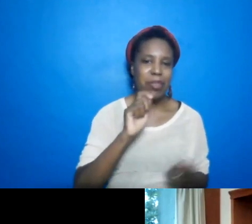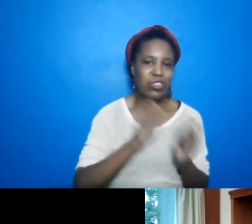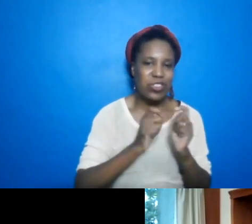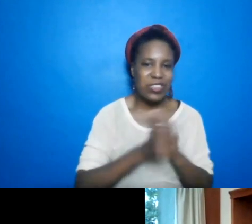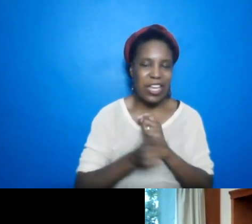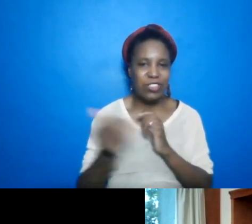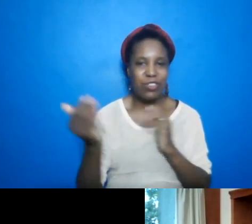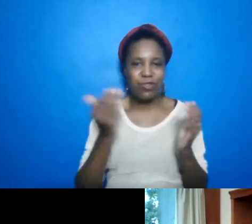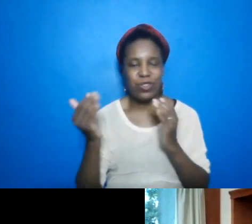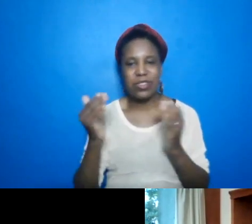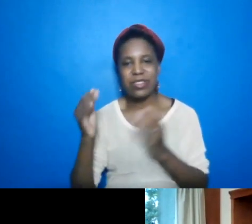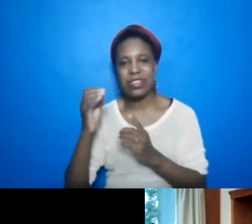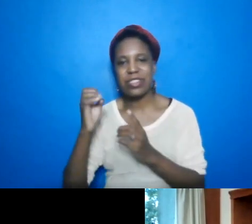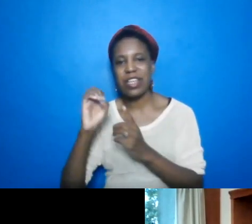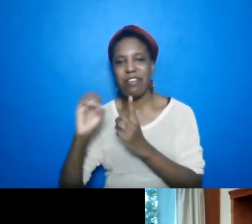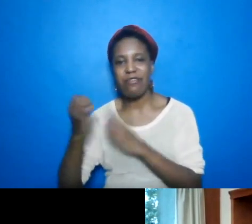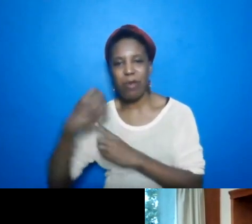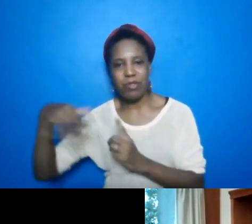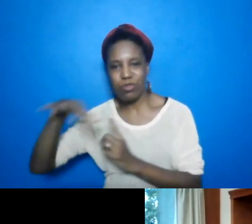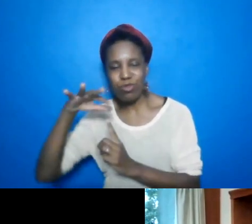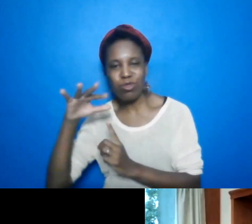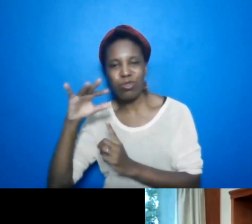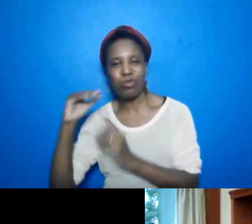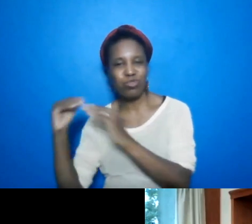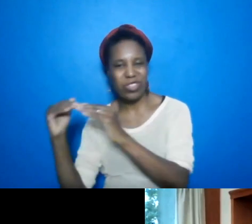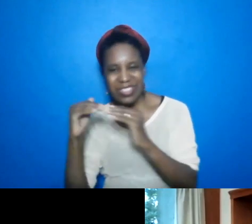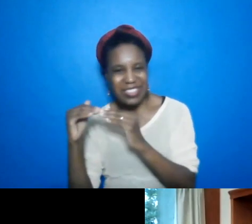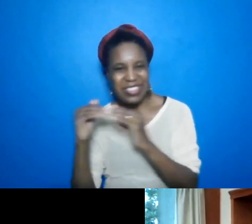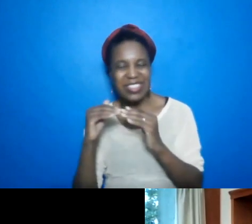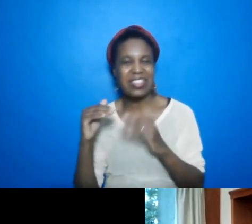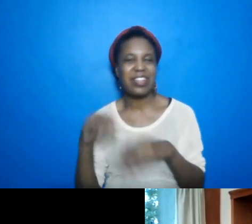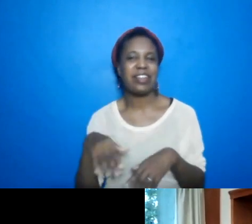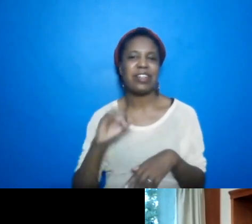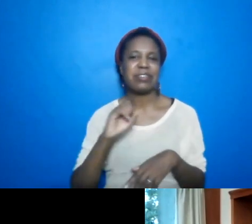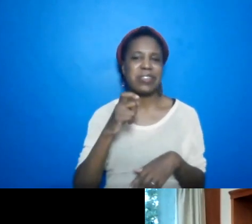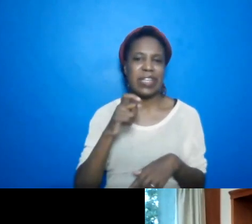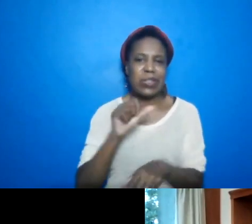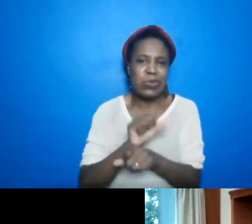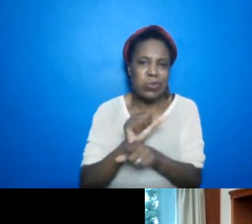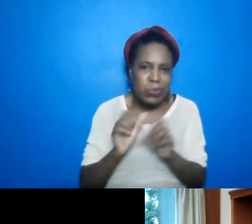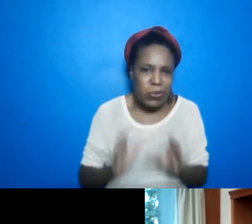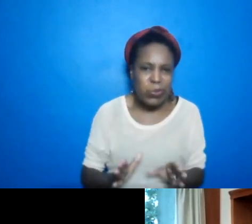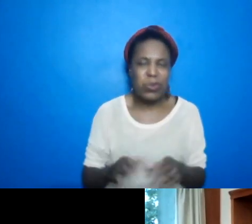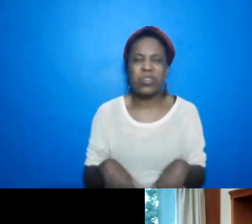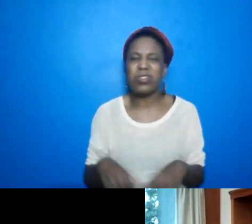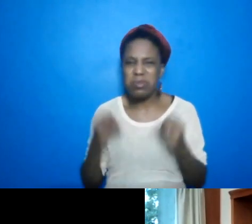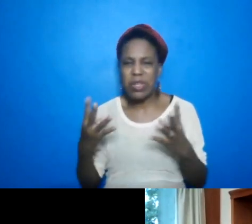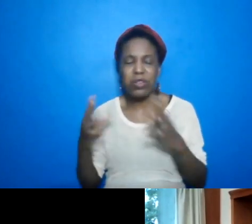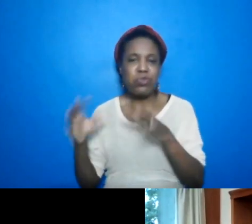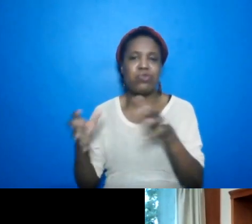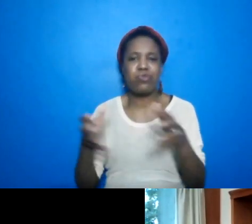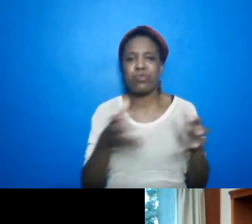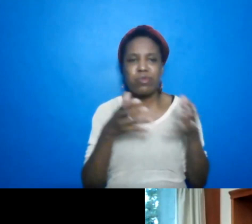anti-trafficking versus sex workers' rights. I think that there's just a lot of conversation that could really benefit from this